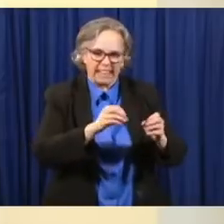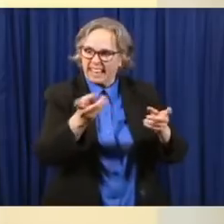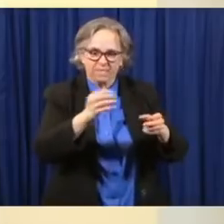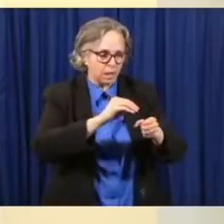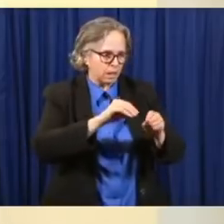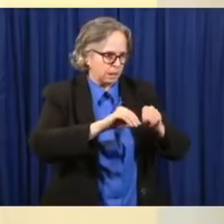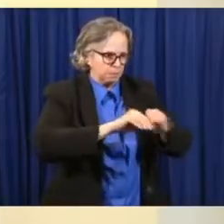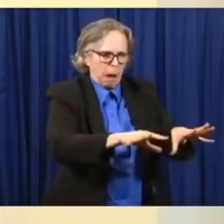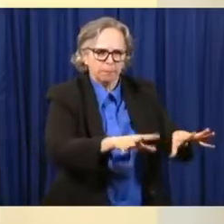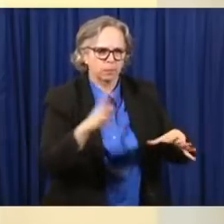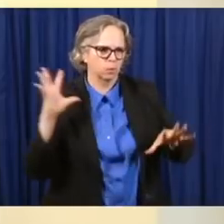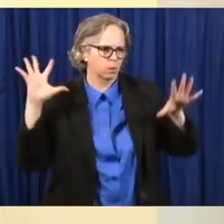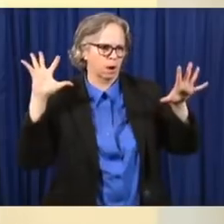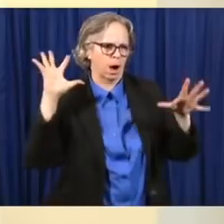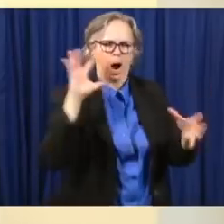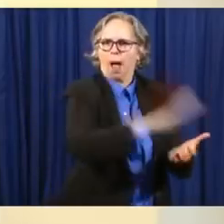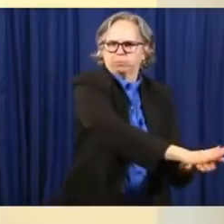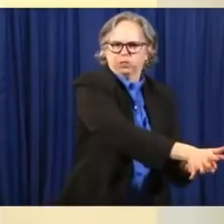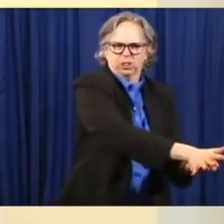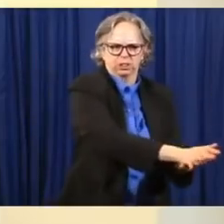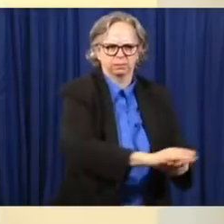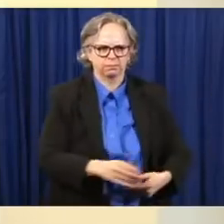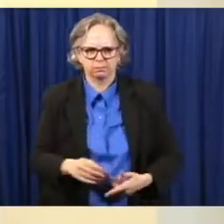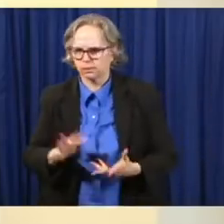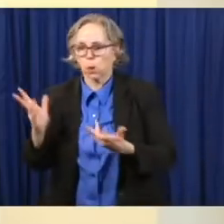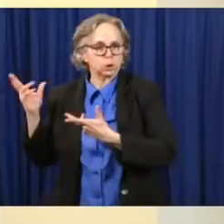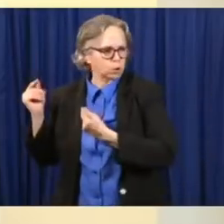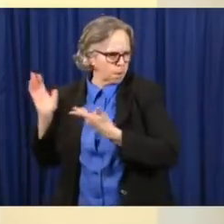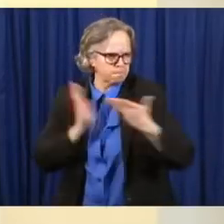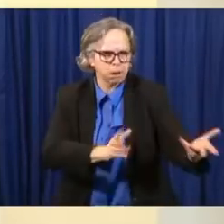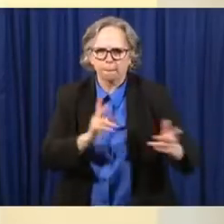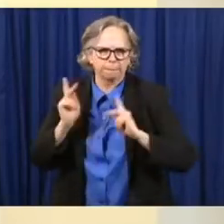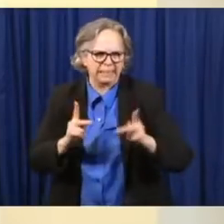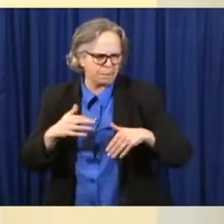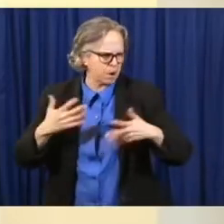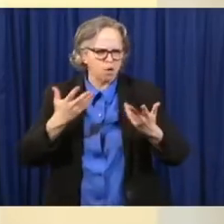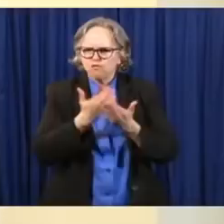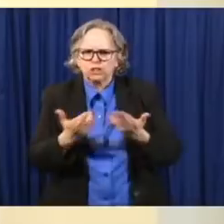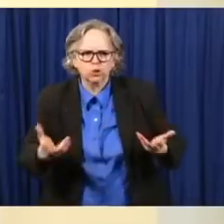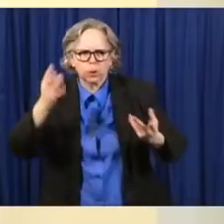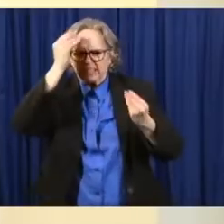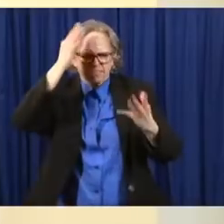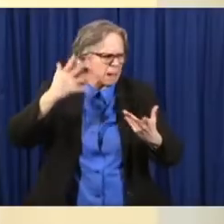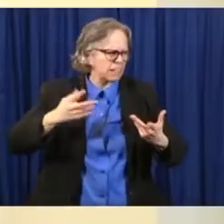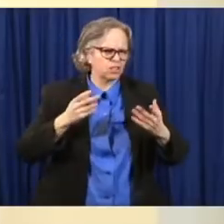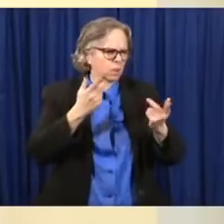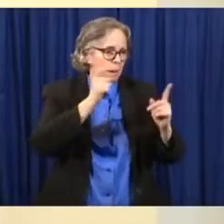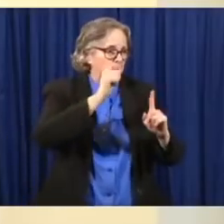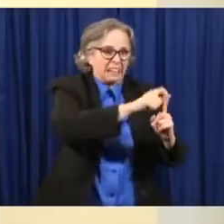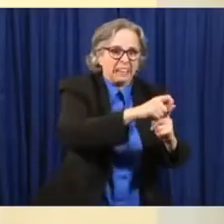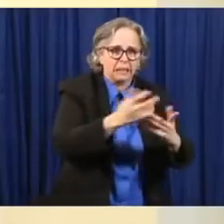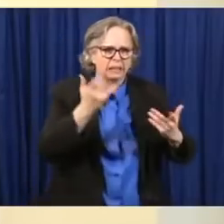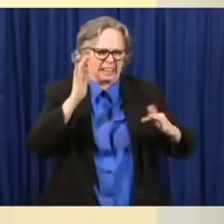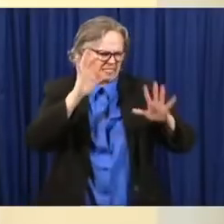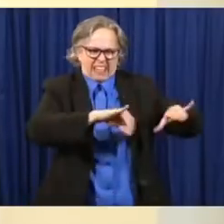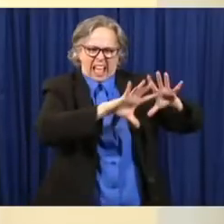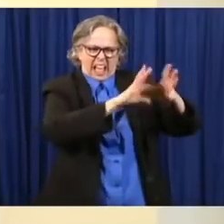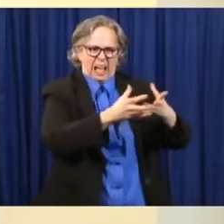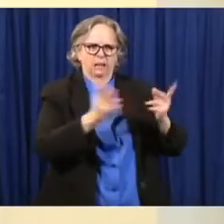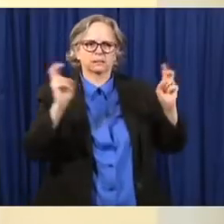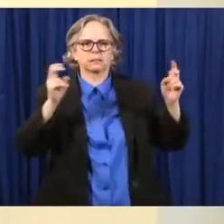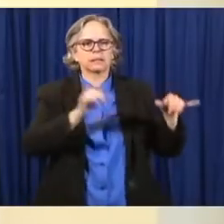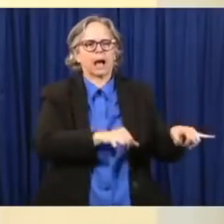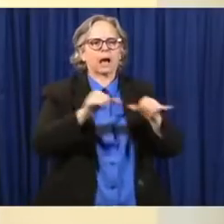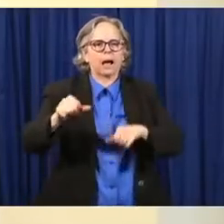of cases that were associated anywhere, and be able to do that work is a way, that's the firefighting side